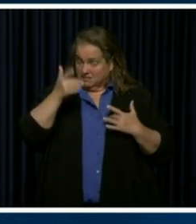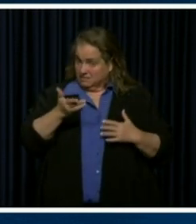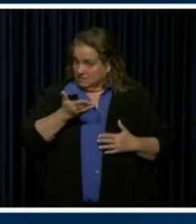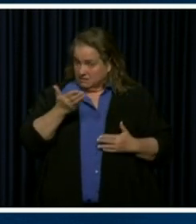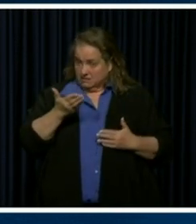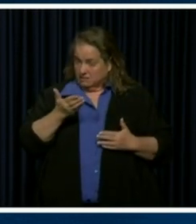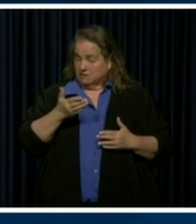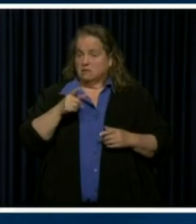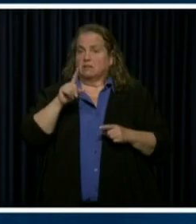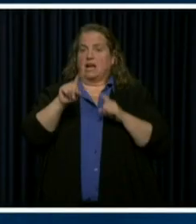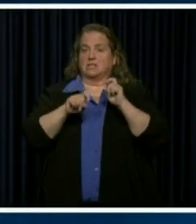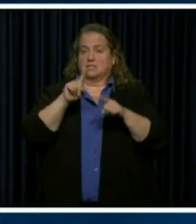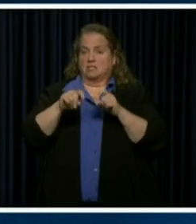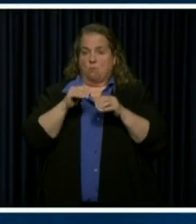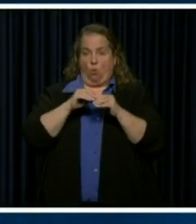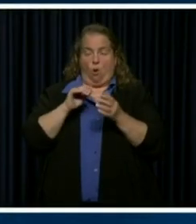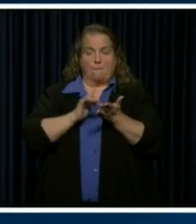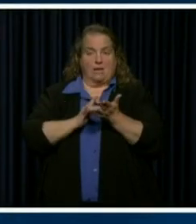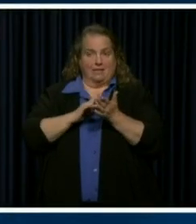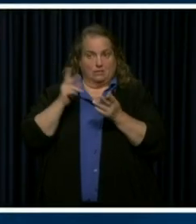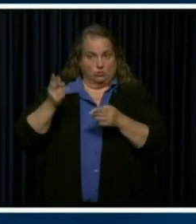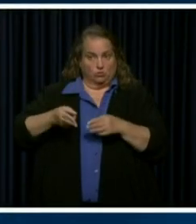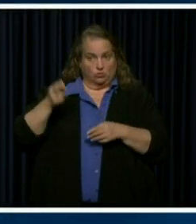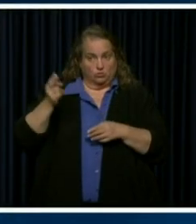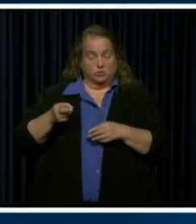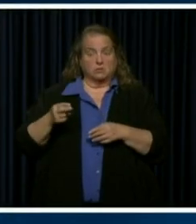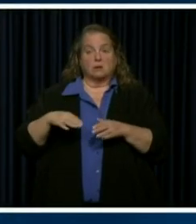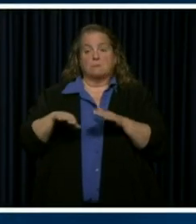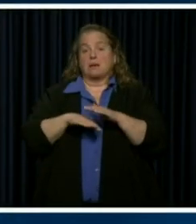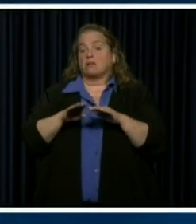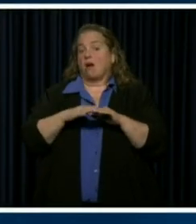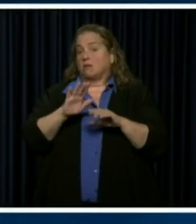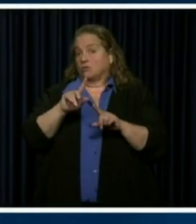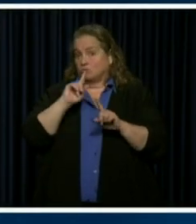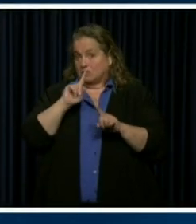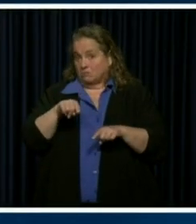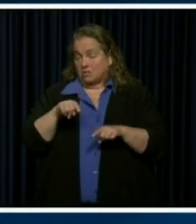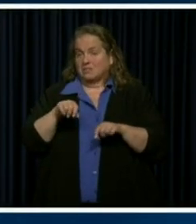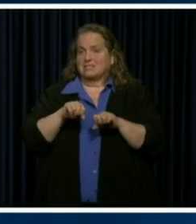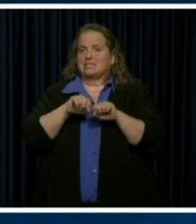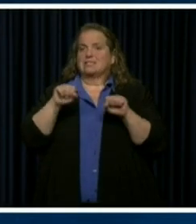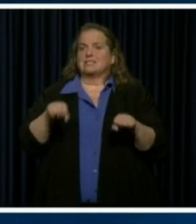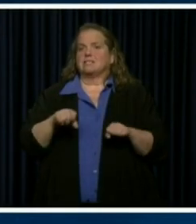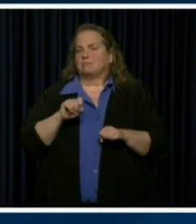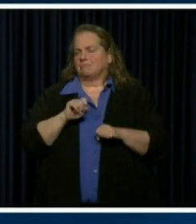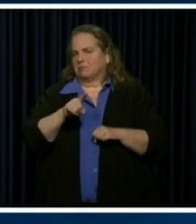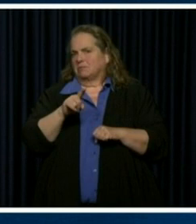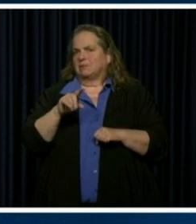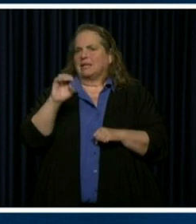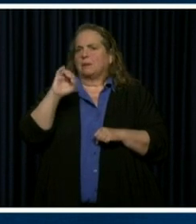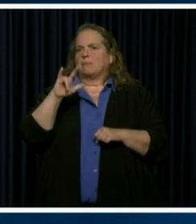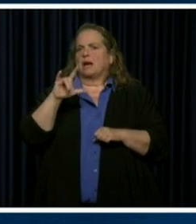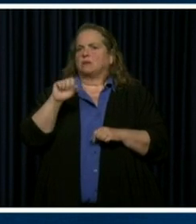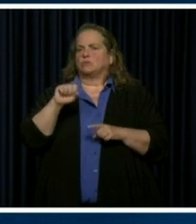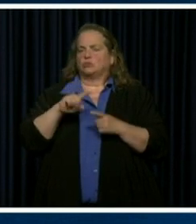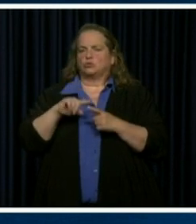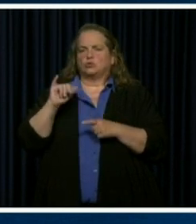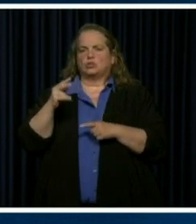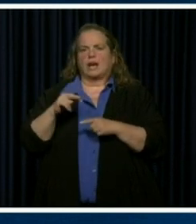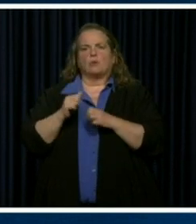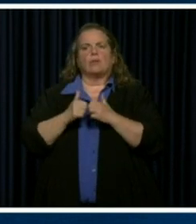gathers basic medical history. Based on Jan's responses, the system sends a tailored email to Jan with helpful